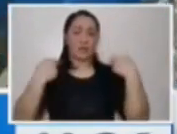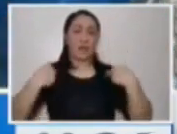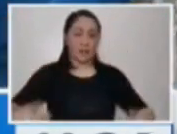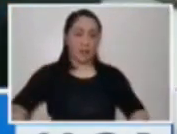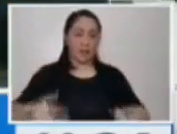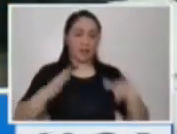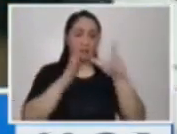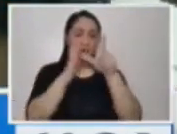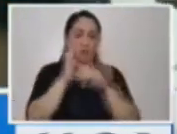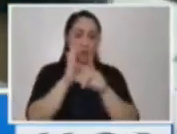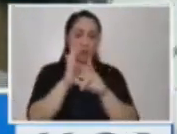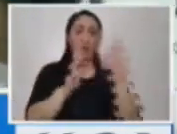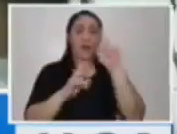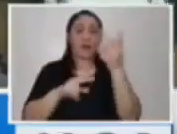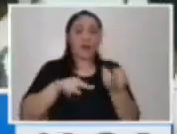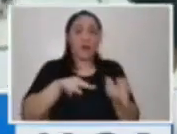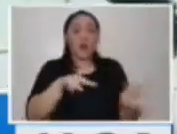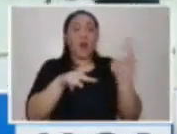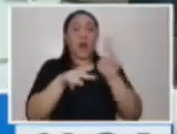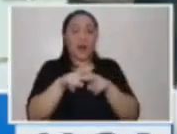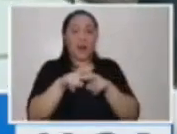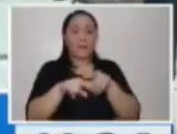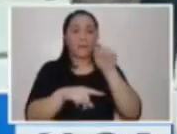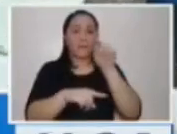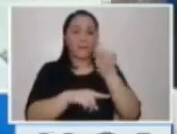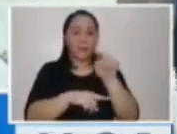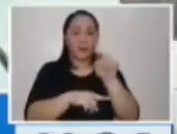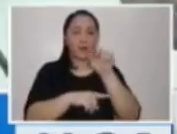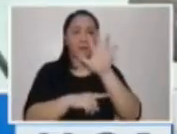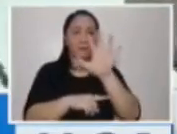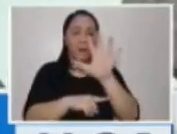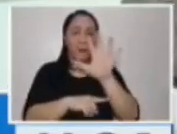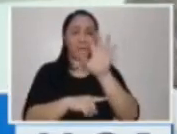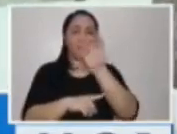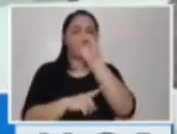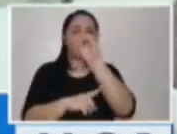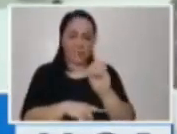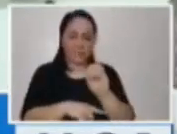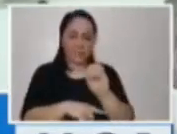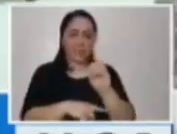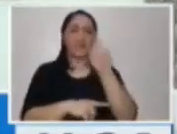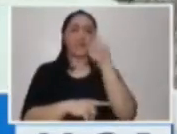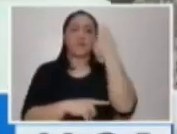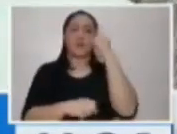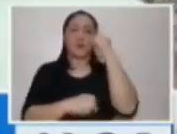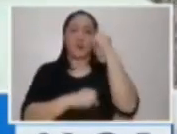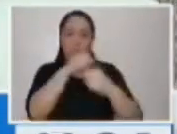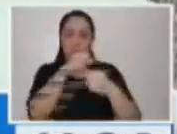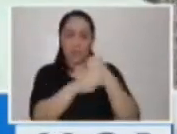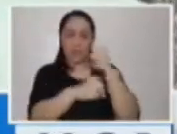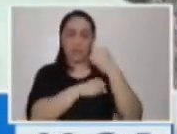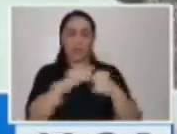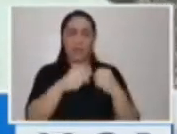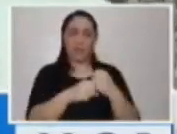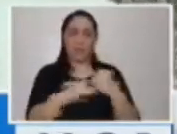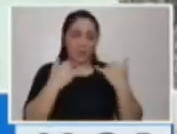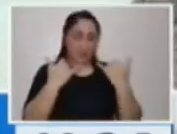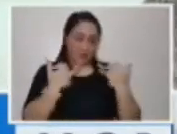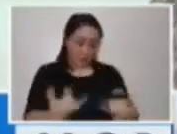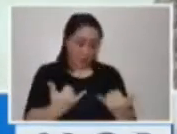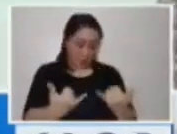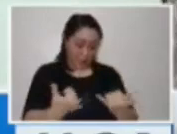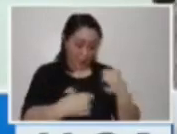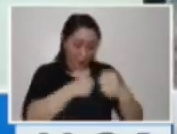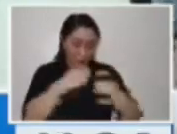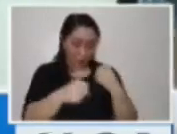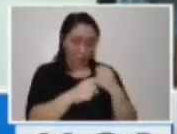circular, ito yung nag-result ng outcry sa mga OFWs. But hindi lang naman OFWs ang covered ng increase. Lahat ng direct